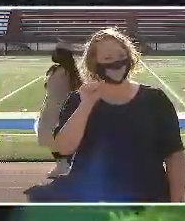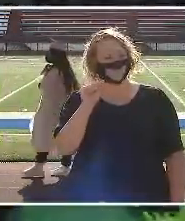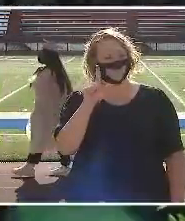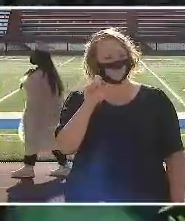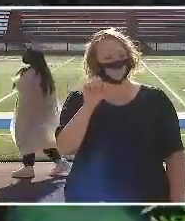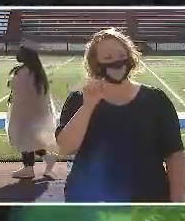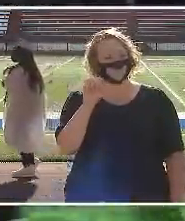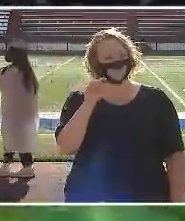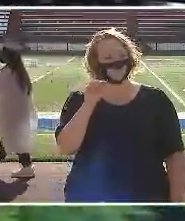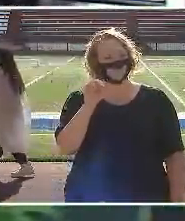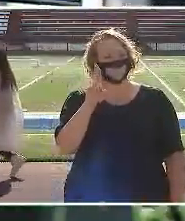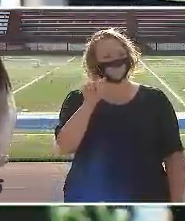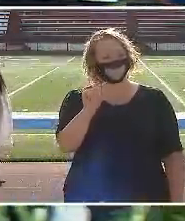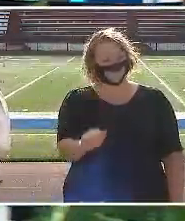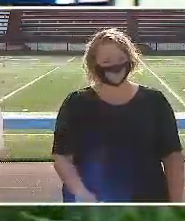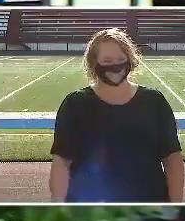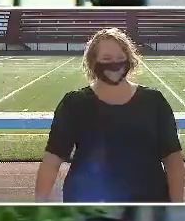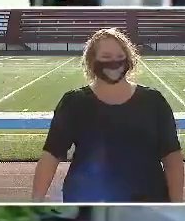Ryan Tawipu.